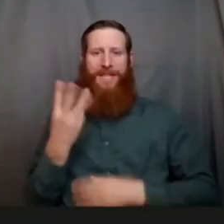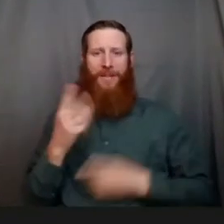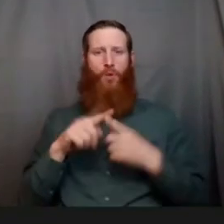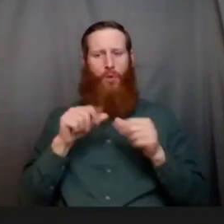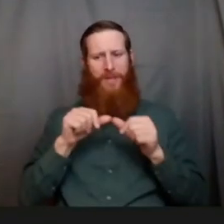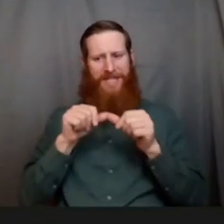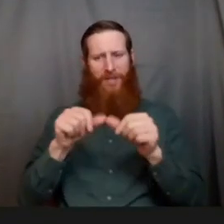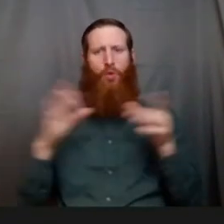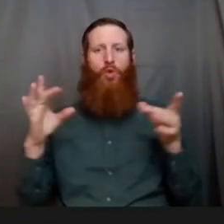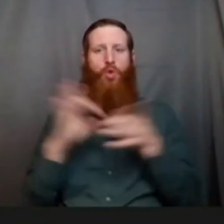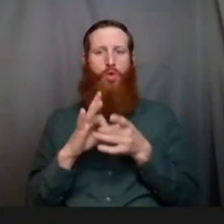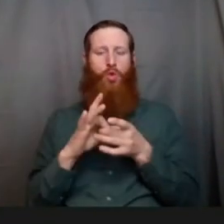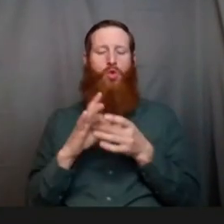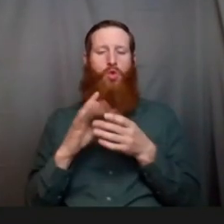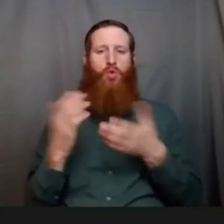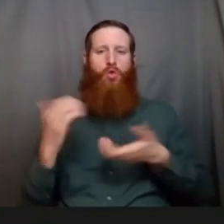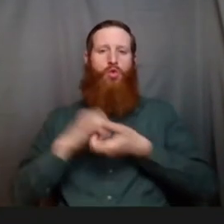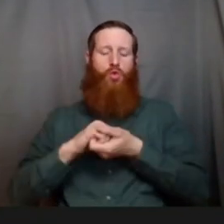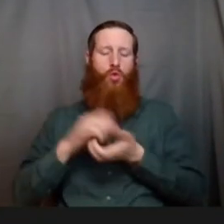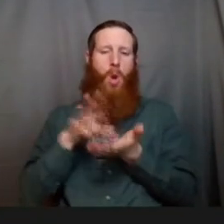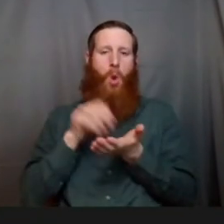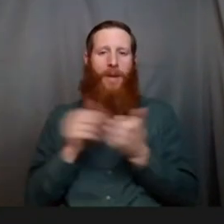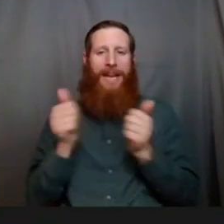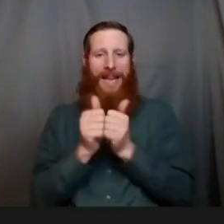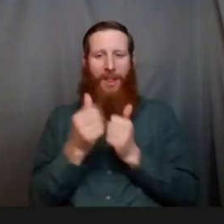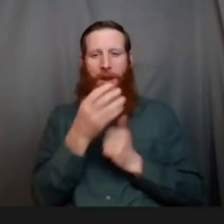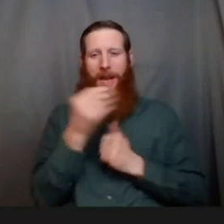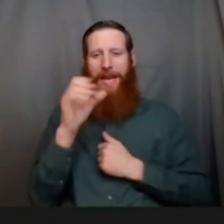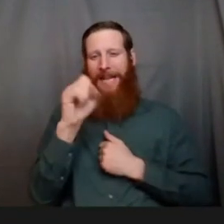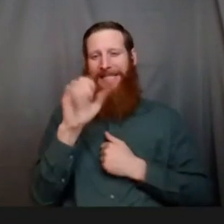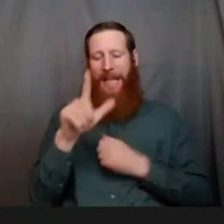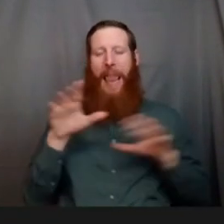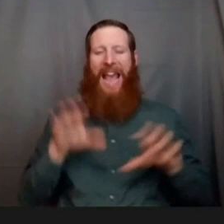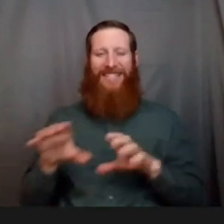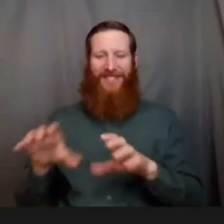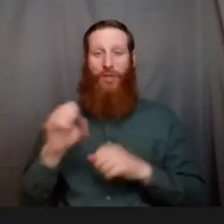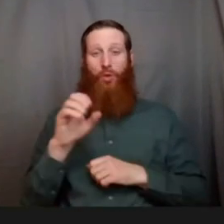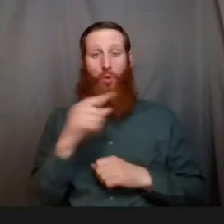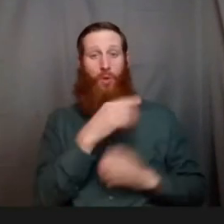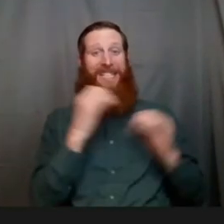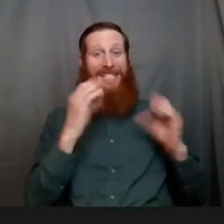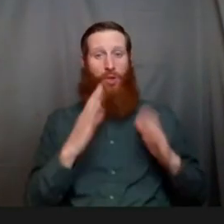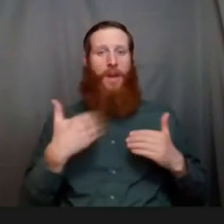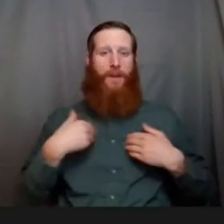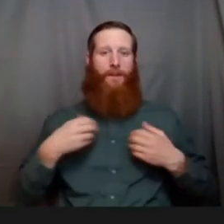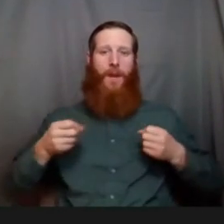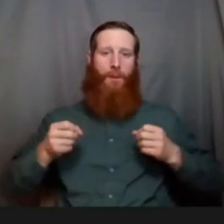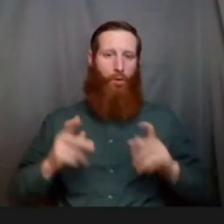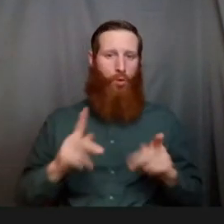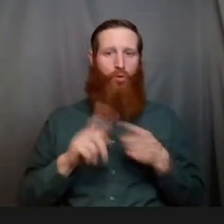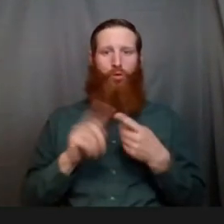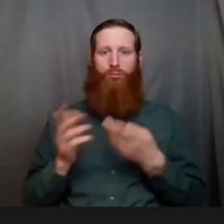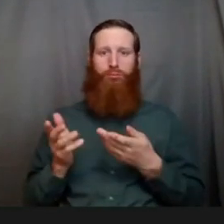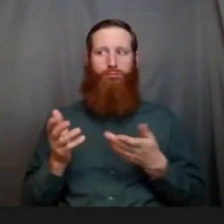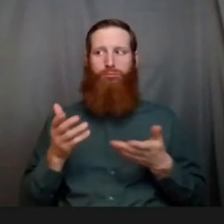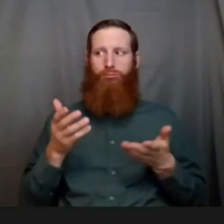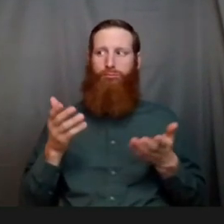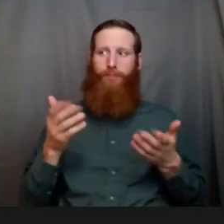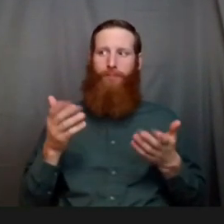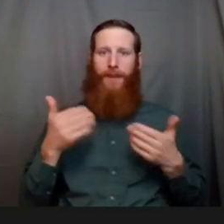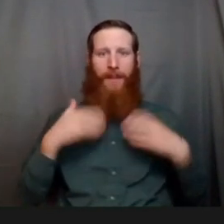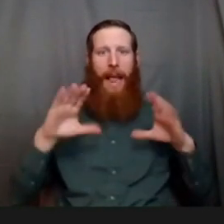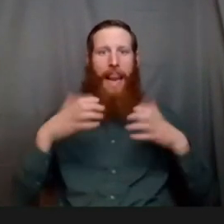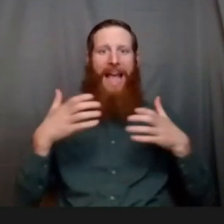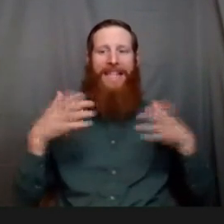learning together and SEL activities. So the teachers will have opportunities to bring the classes together based on